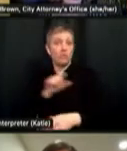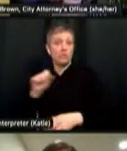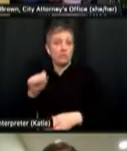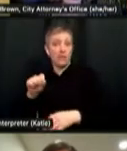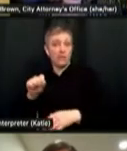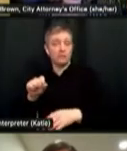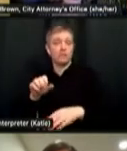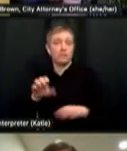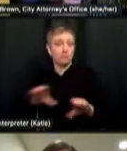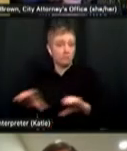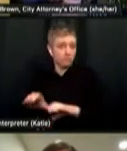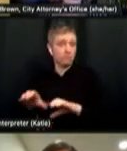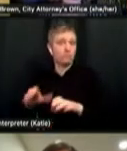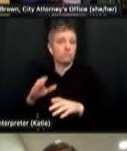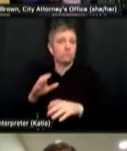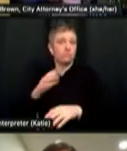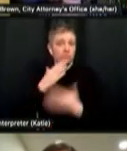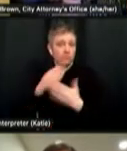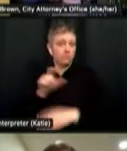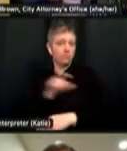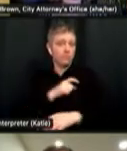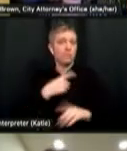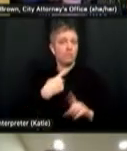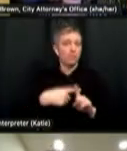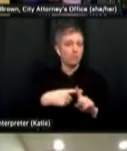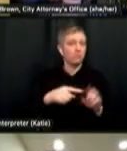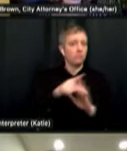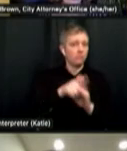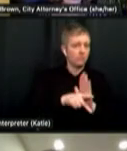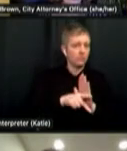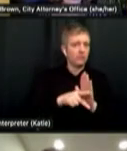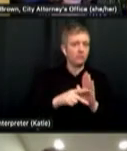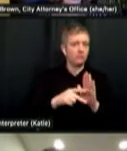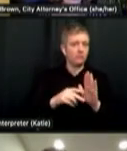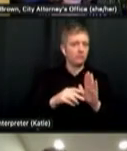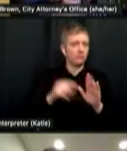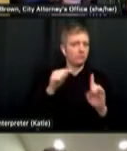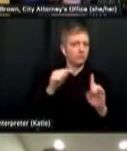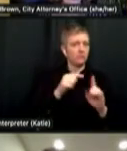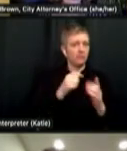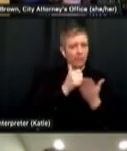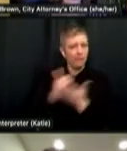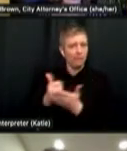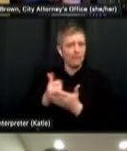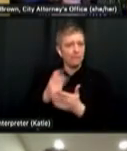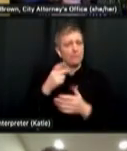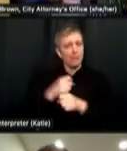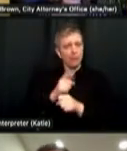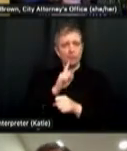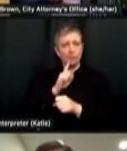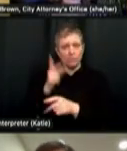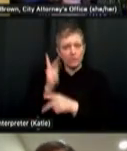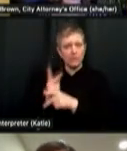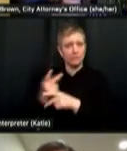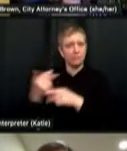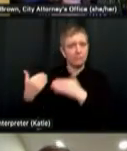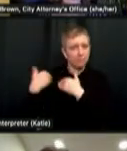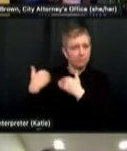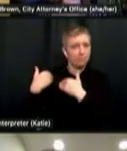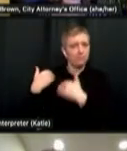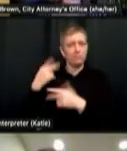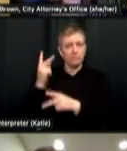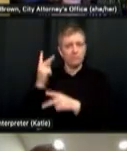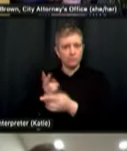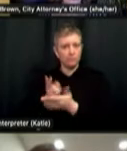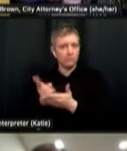written so that, again, that we are able to hold them accountable and make sure that the trust, because again, noticing